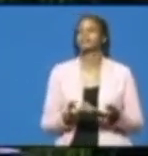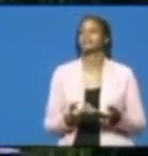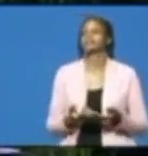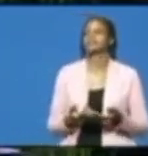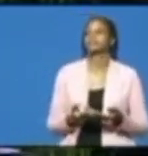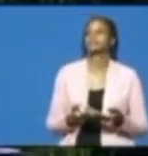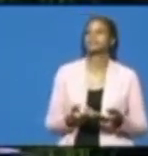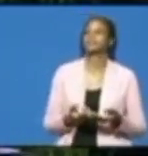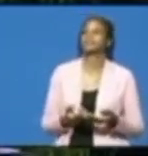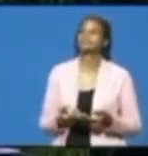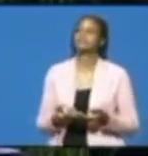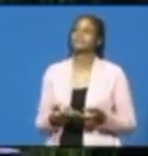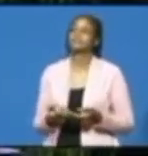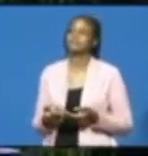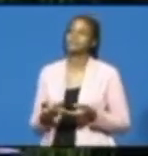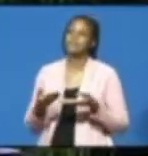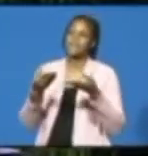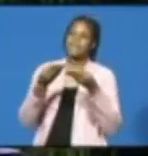such